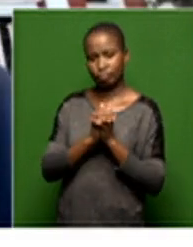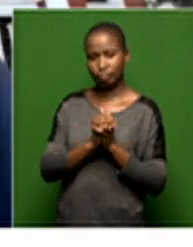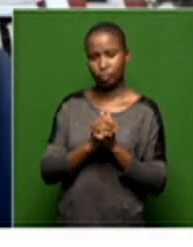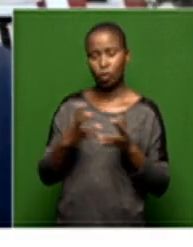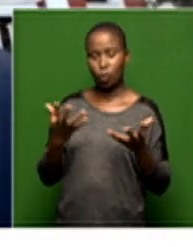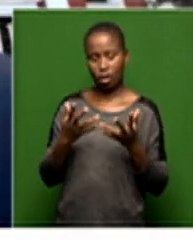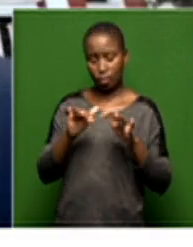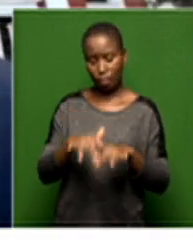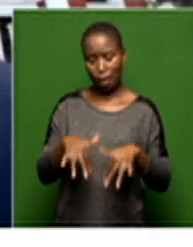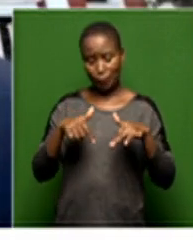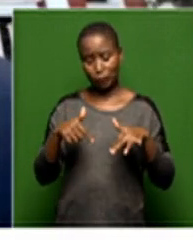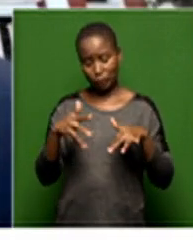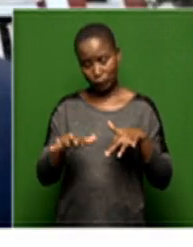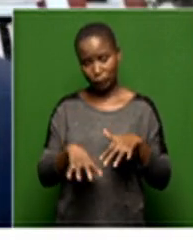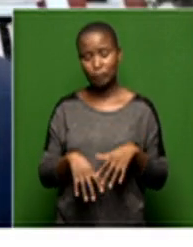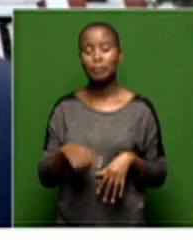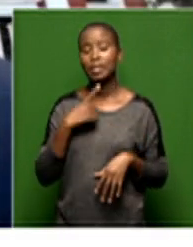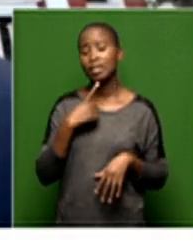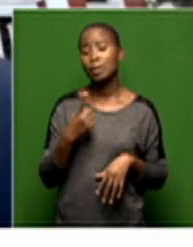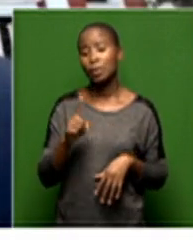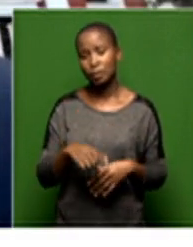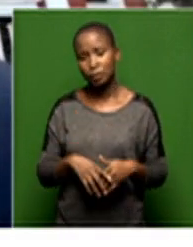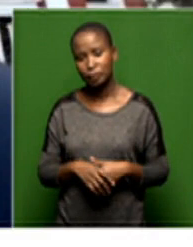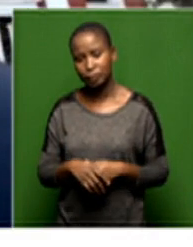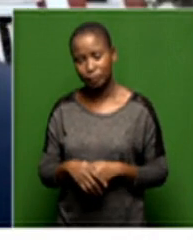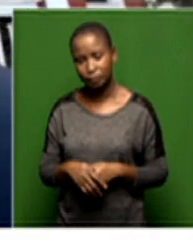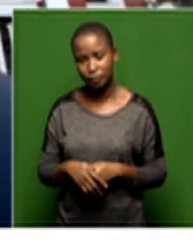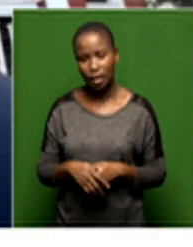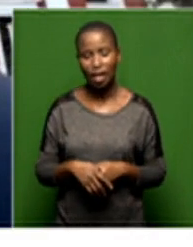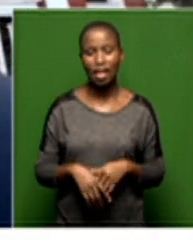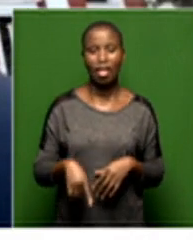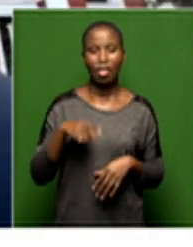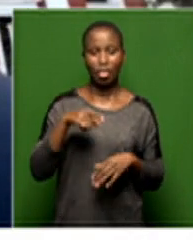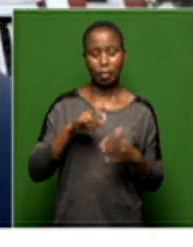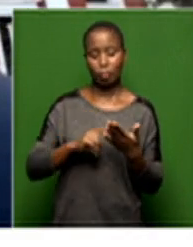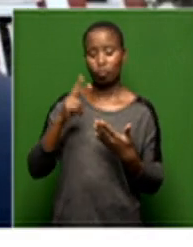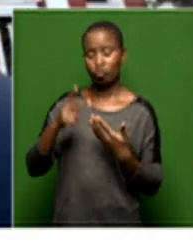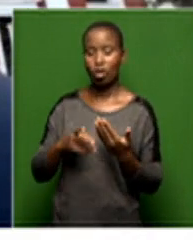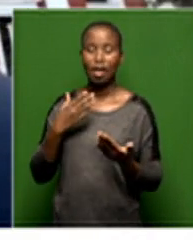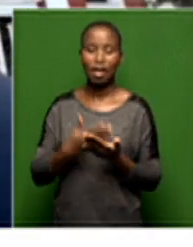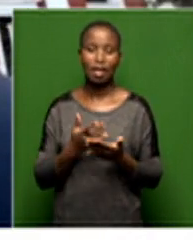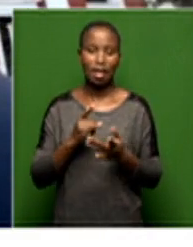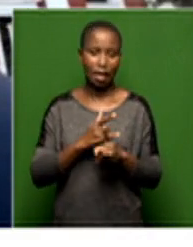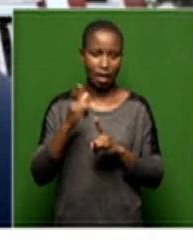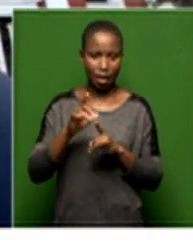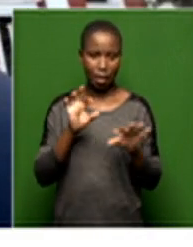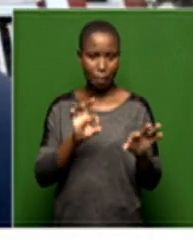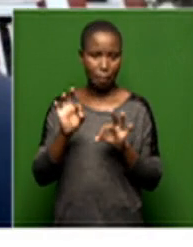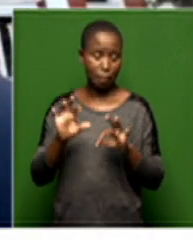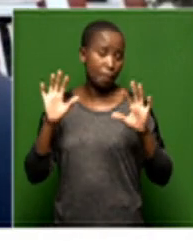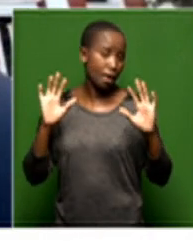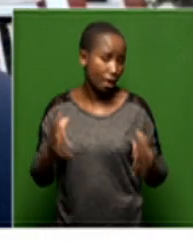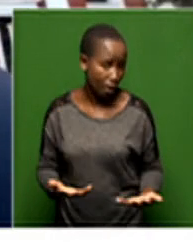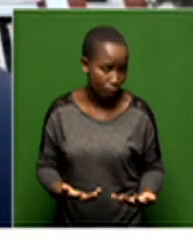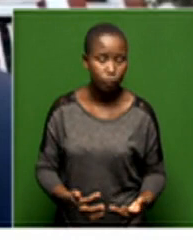Parliament, that this project will succeed when both the perpetrators